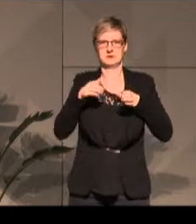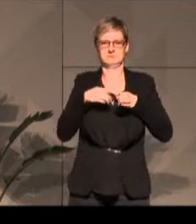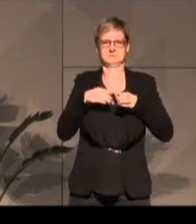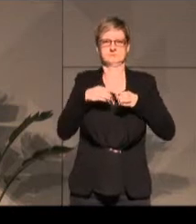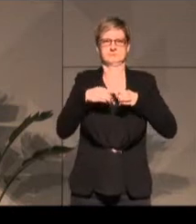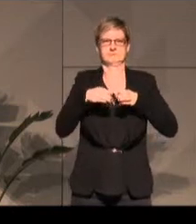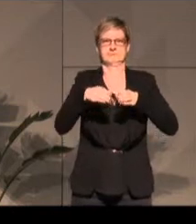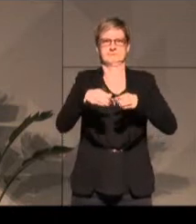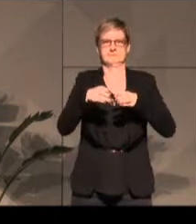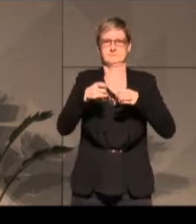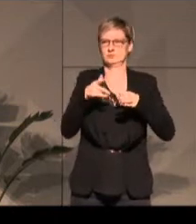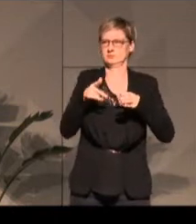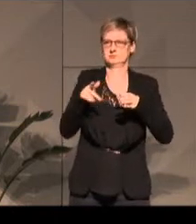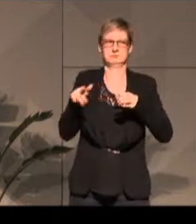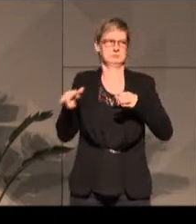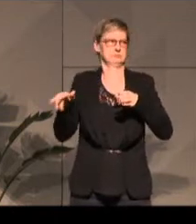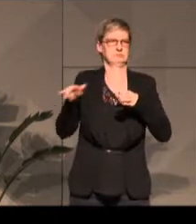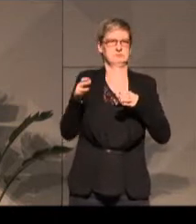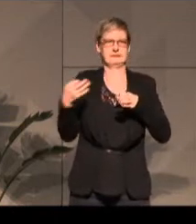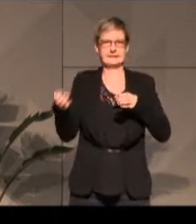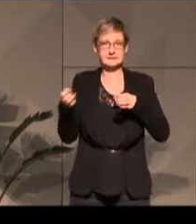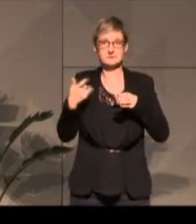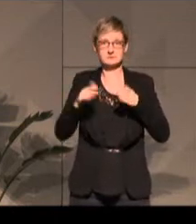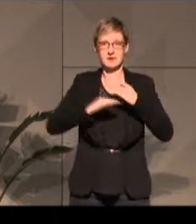all you see is this little